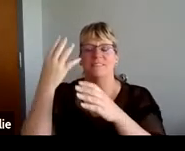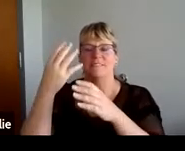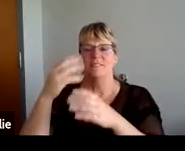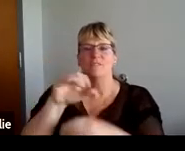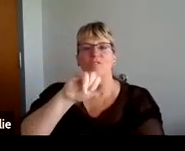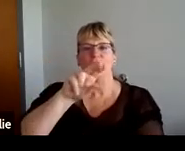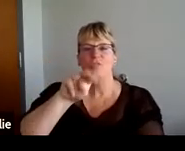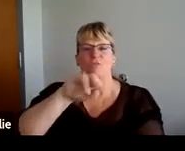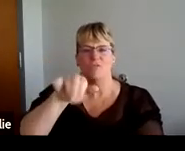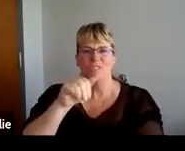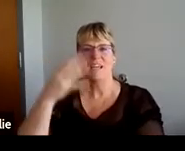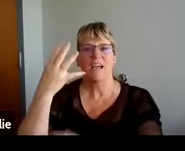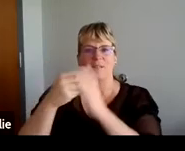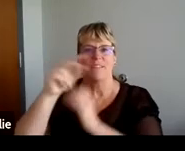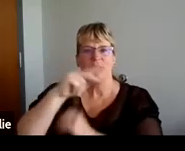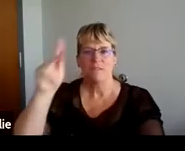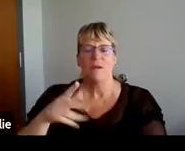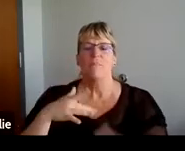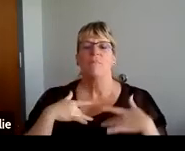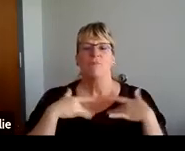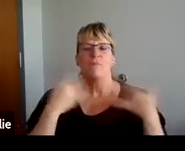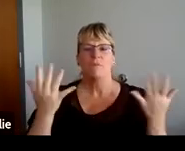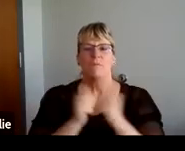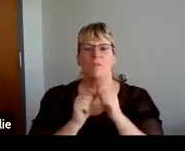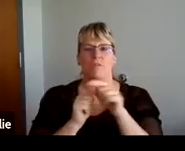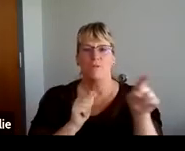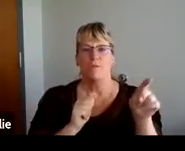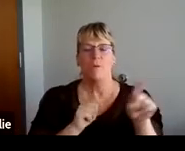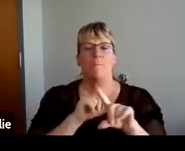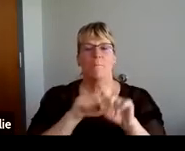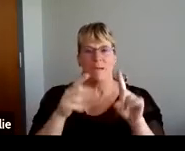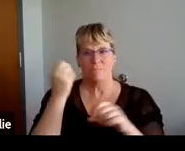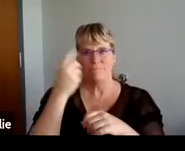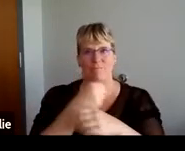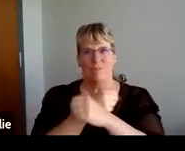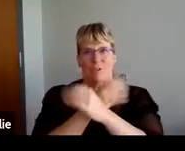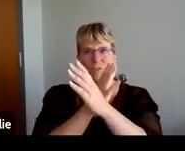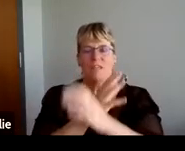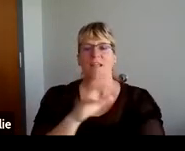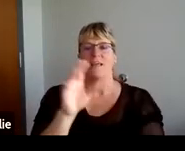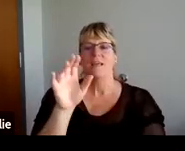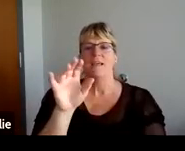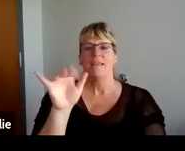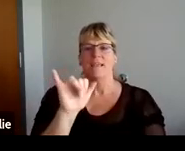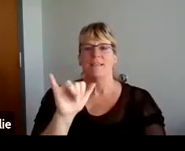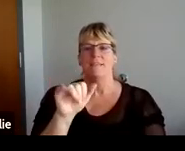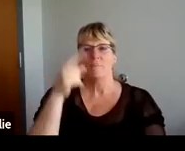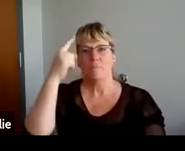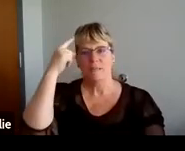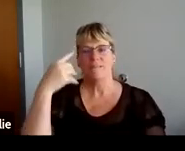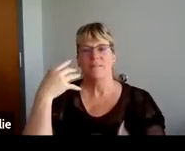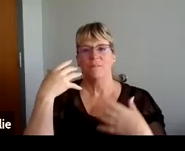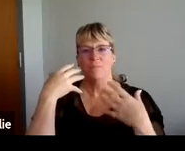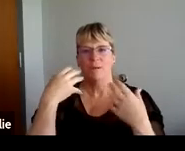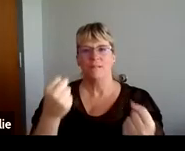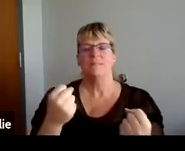Philadelphia. I'm thrilled to be with you today, albeit virtually, at the Yankton Mental Wellness Conference